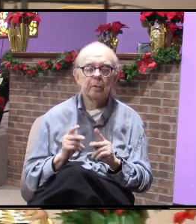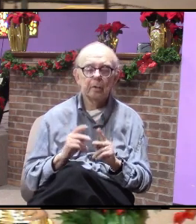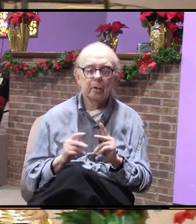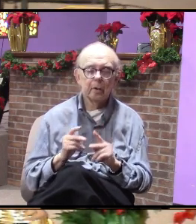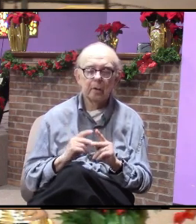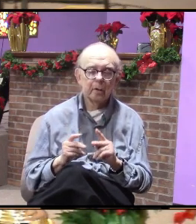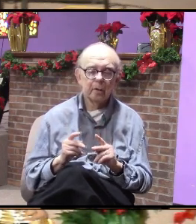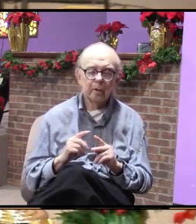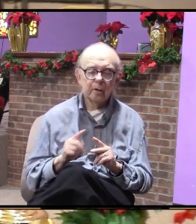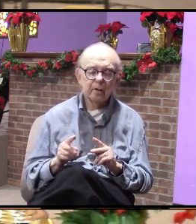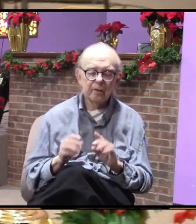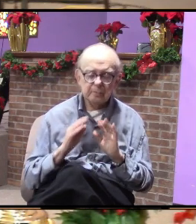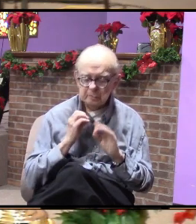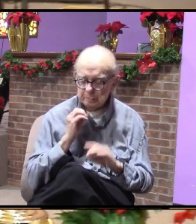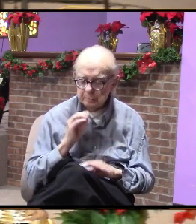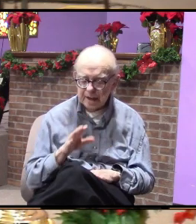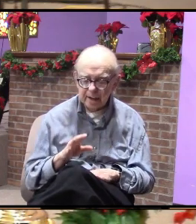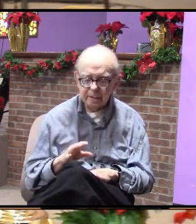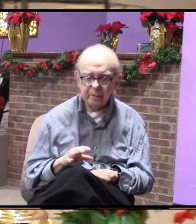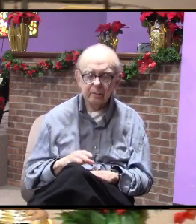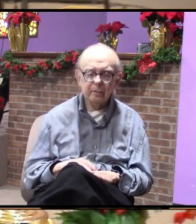They're toxic.